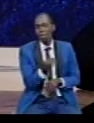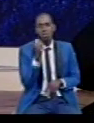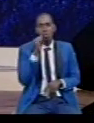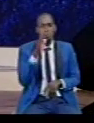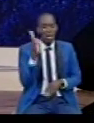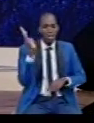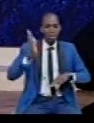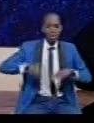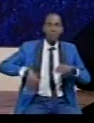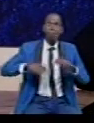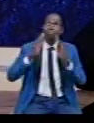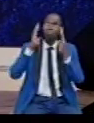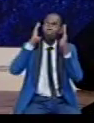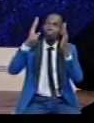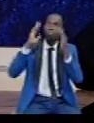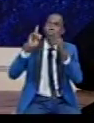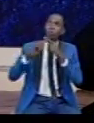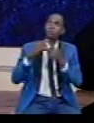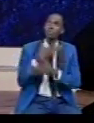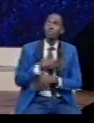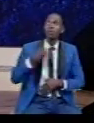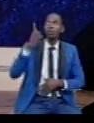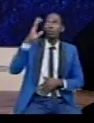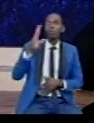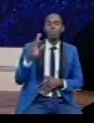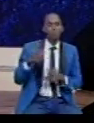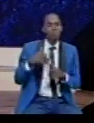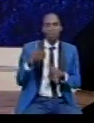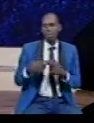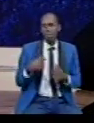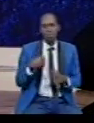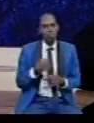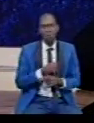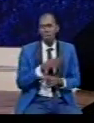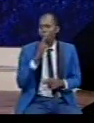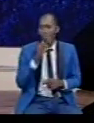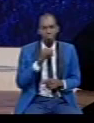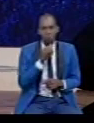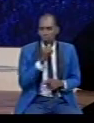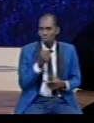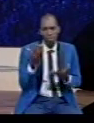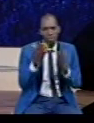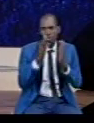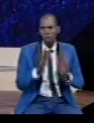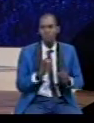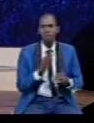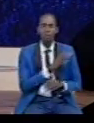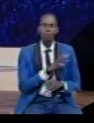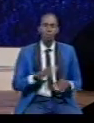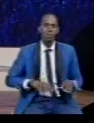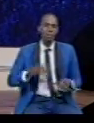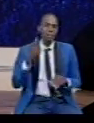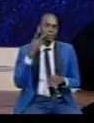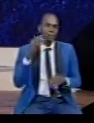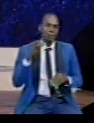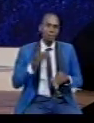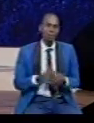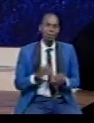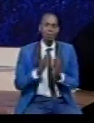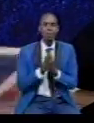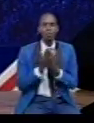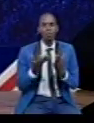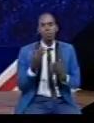not servants of Christ. It says in Matthew chapter 17, looking at verse